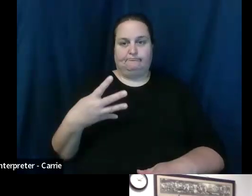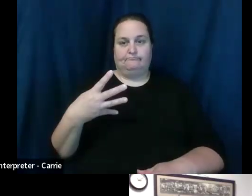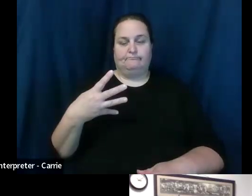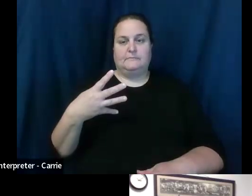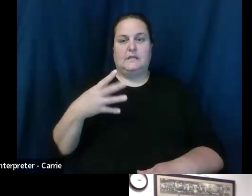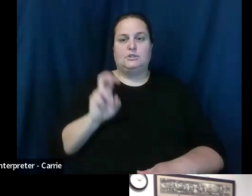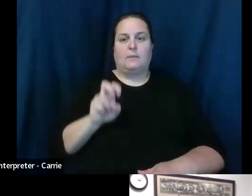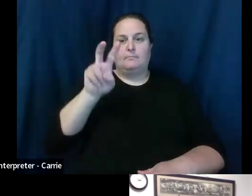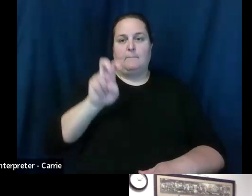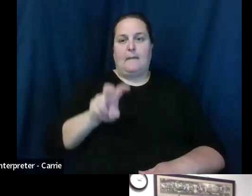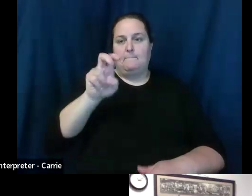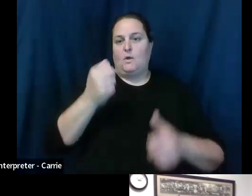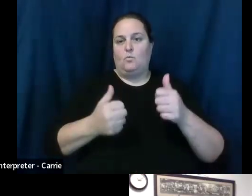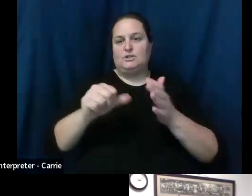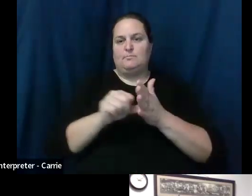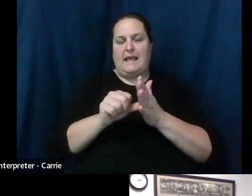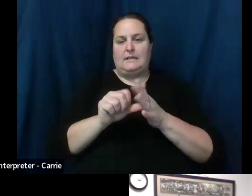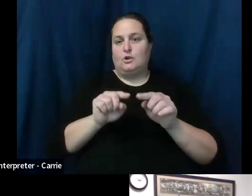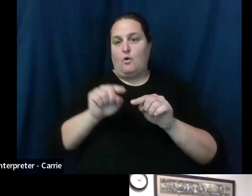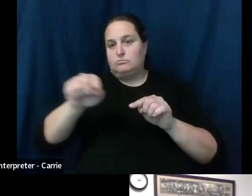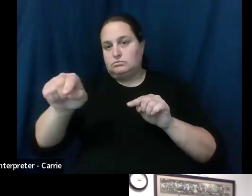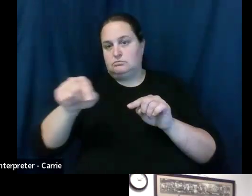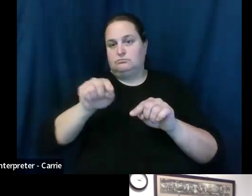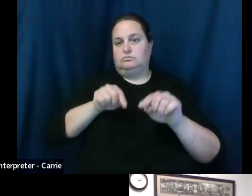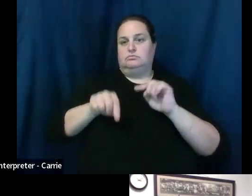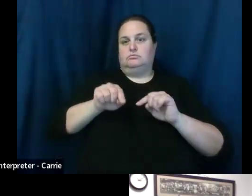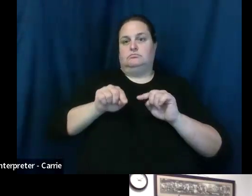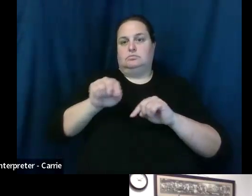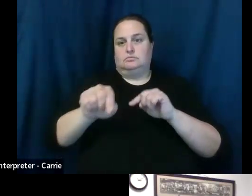that you wanted to go to. And so